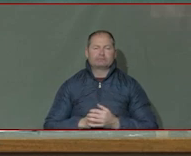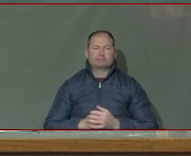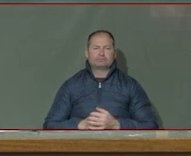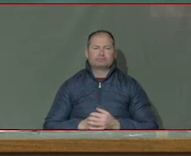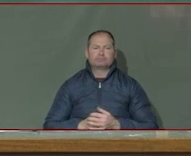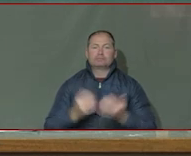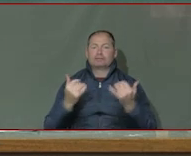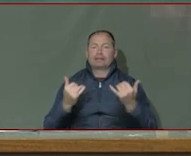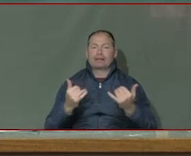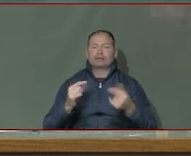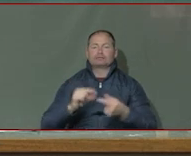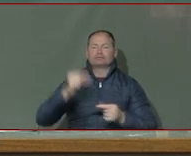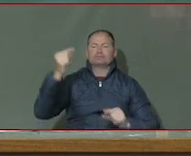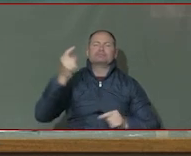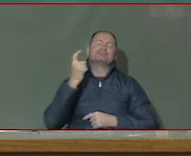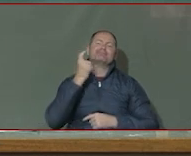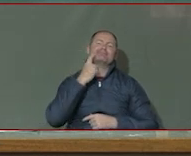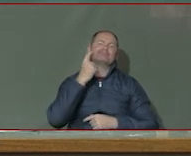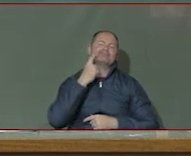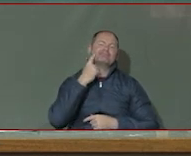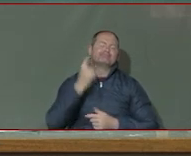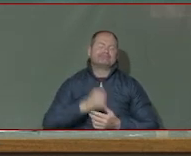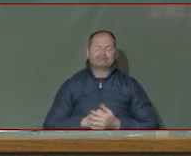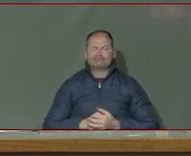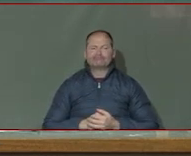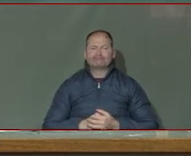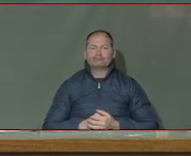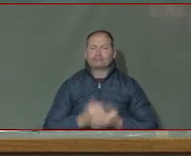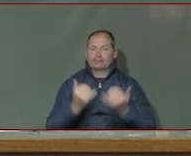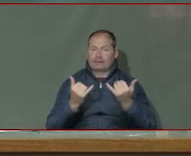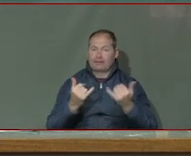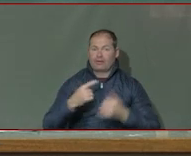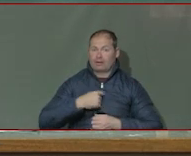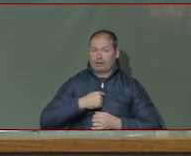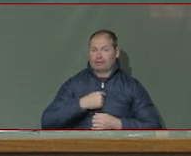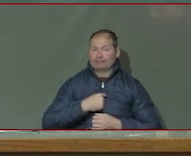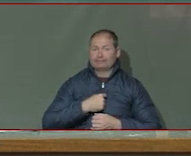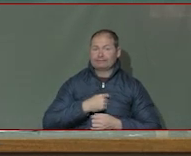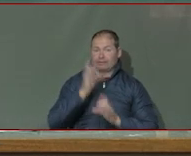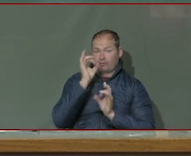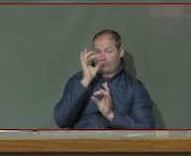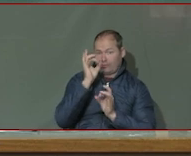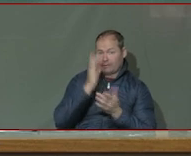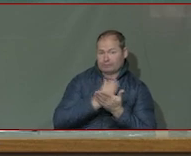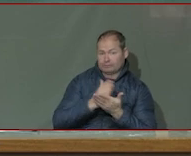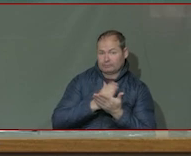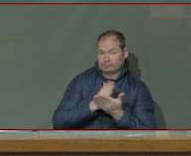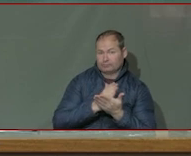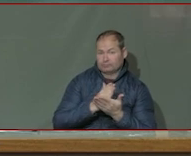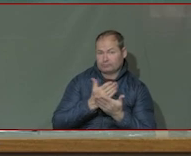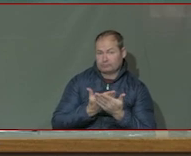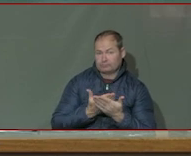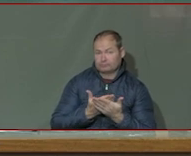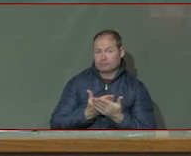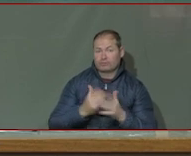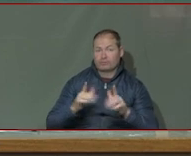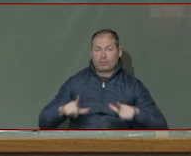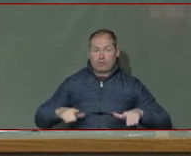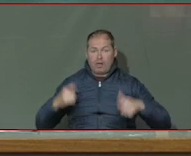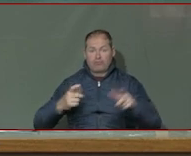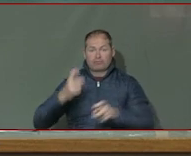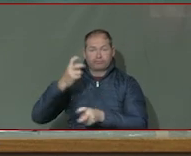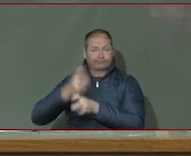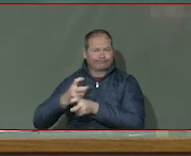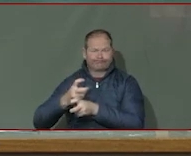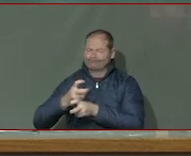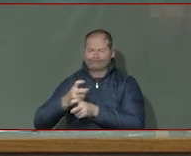easy genetics is. People, let me share with you a truth of life. There's nothing difficult in life. Anything that